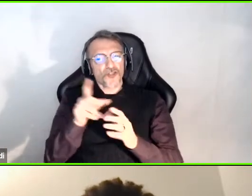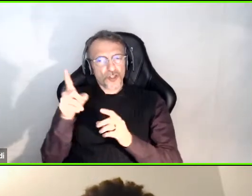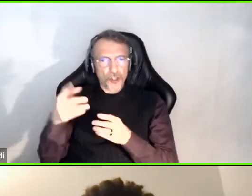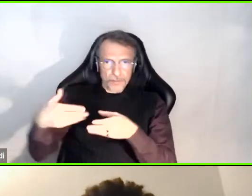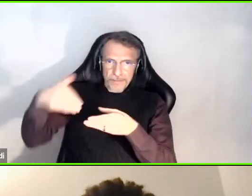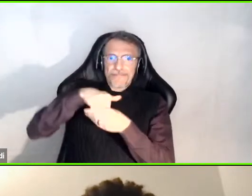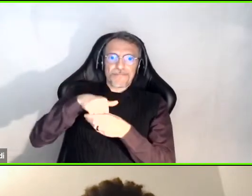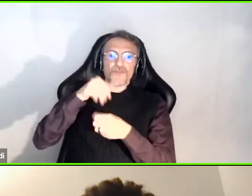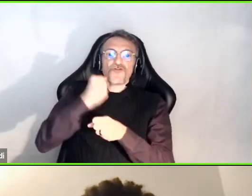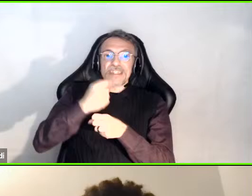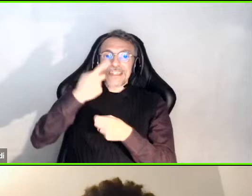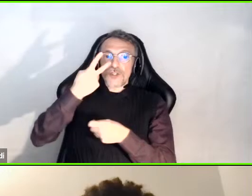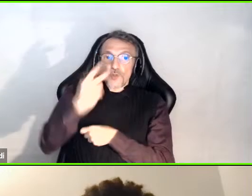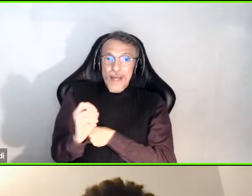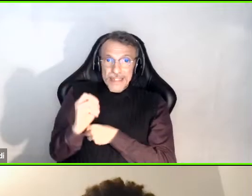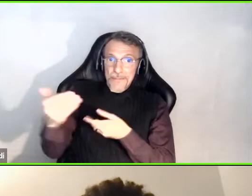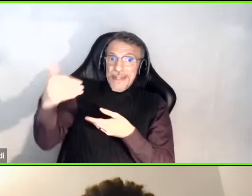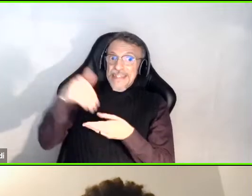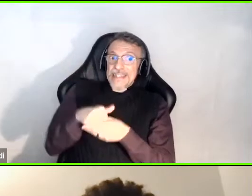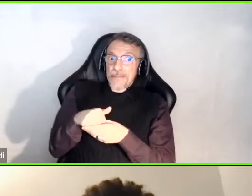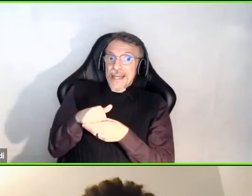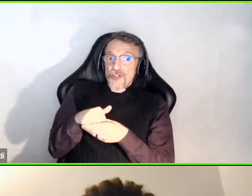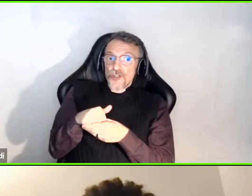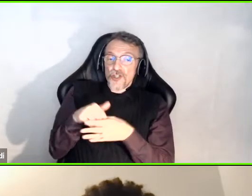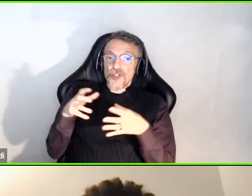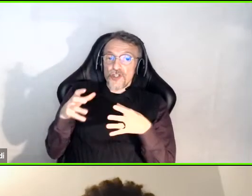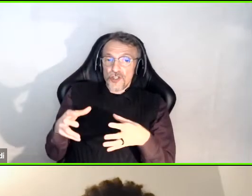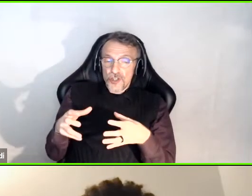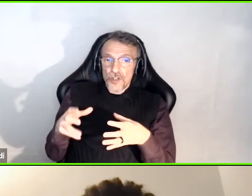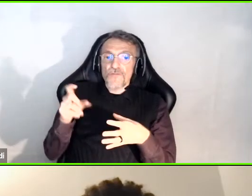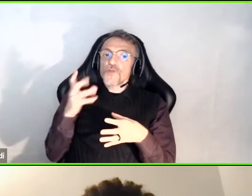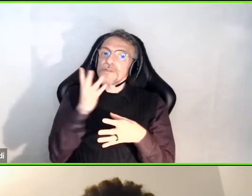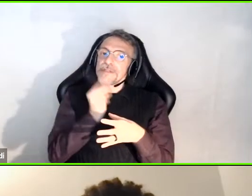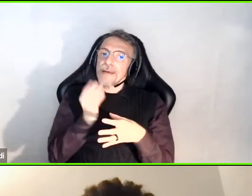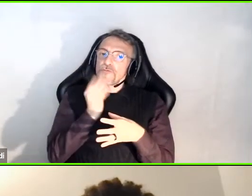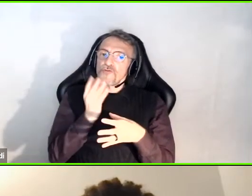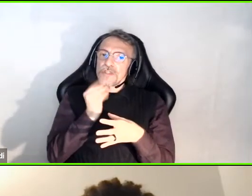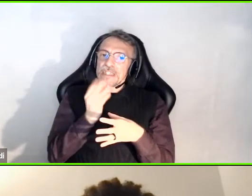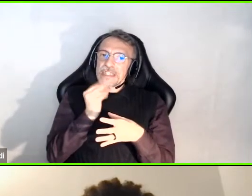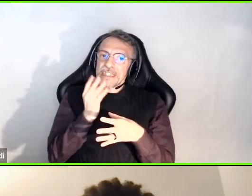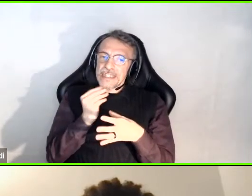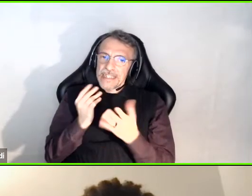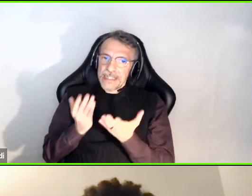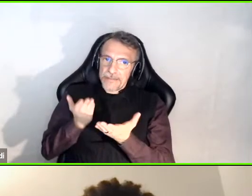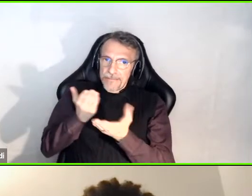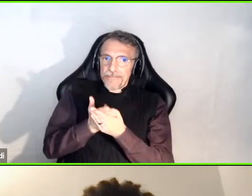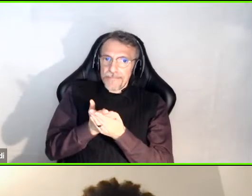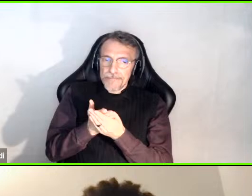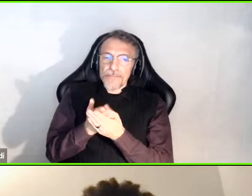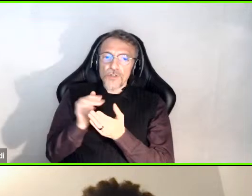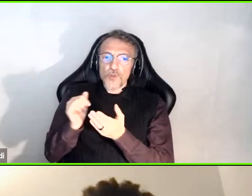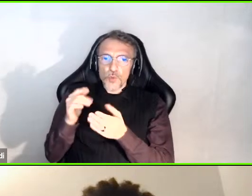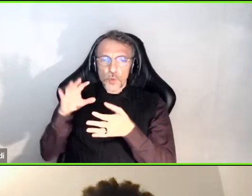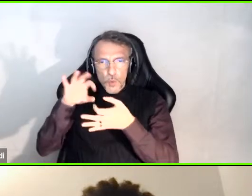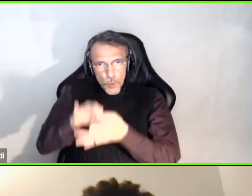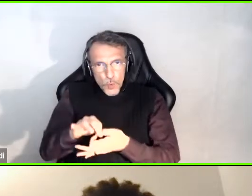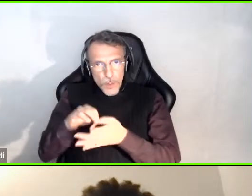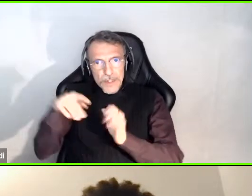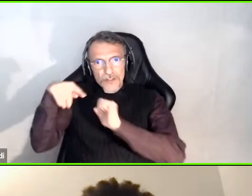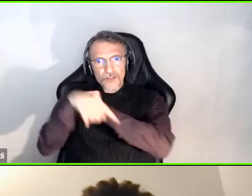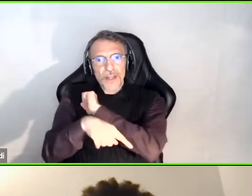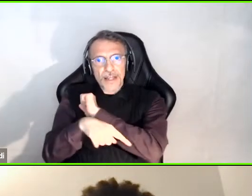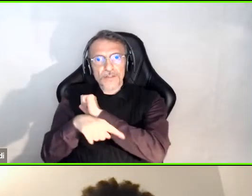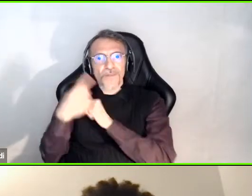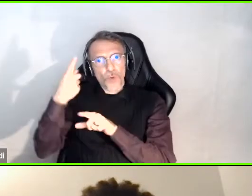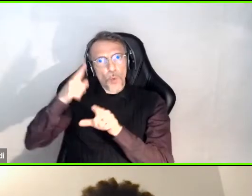G20 initiative was only for a temporary suspension of debt, just for about a